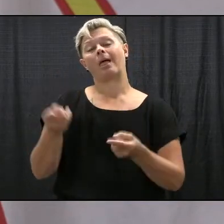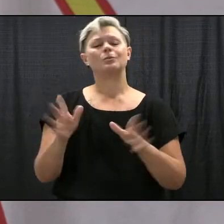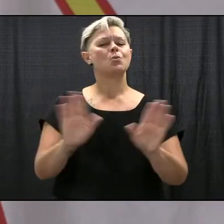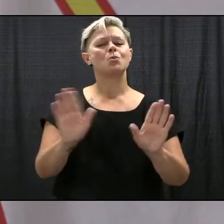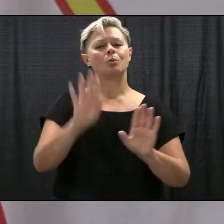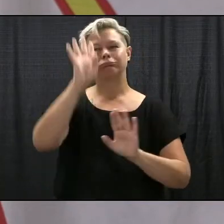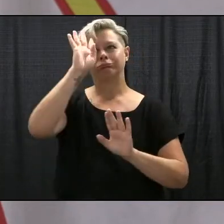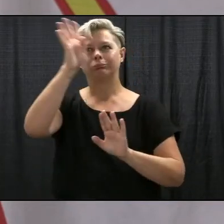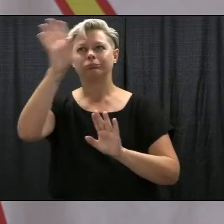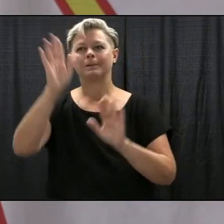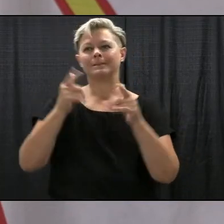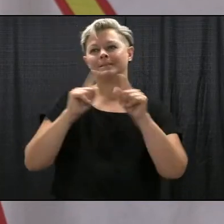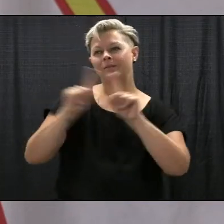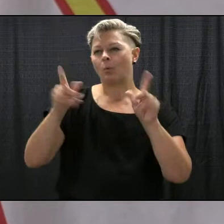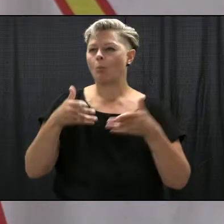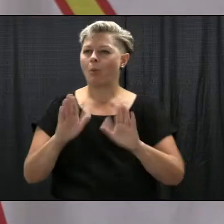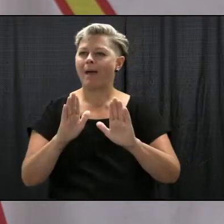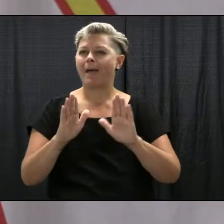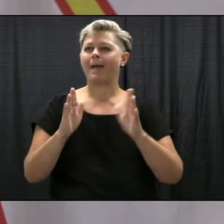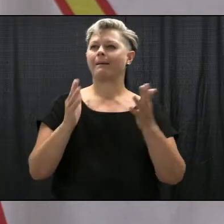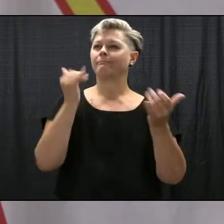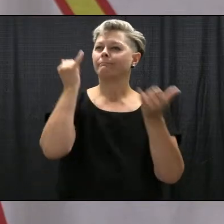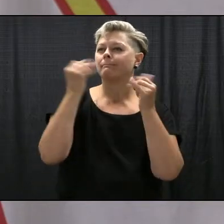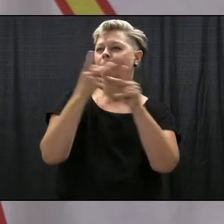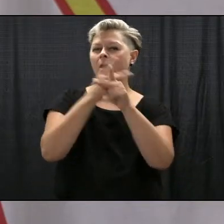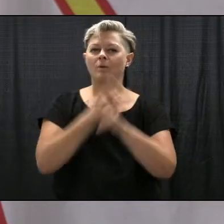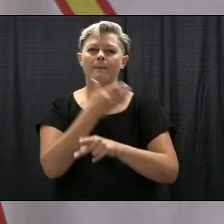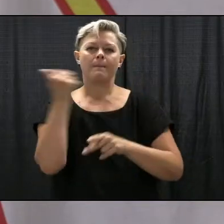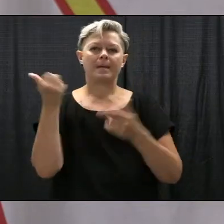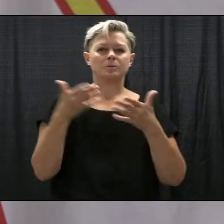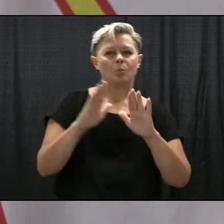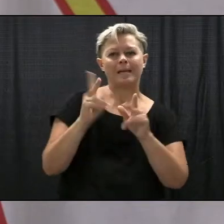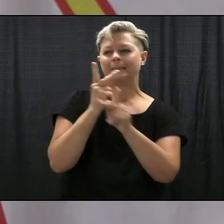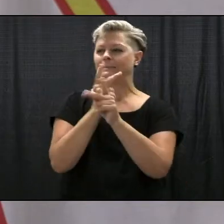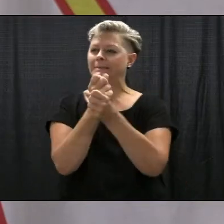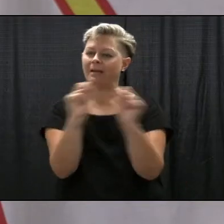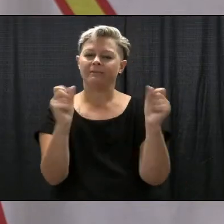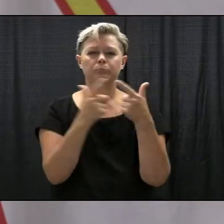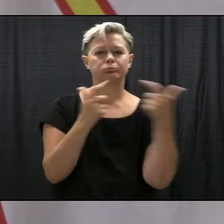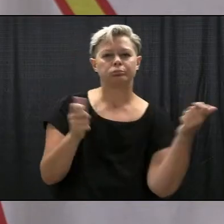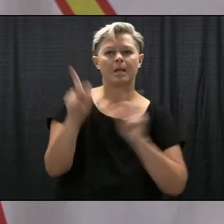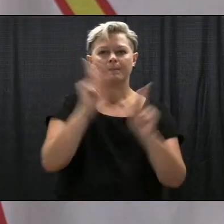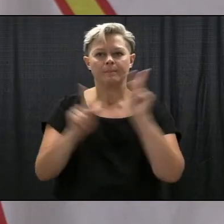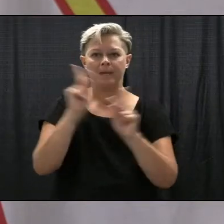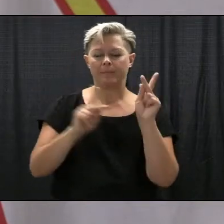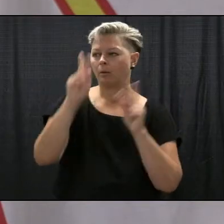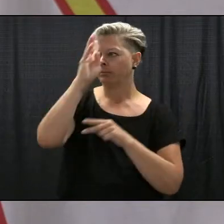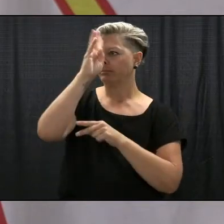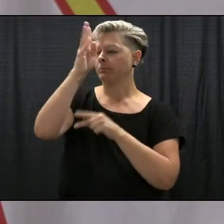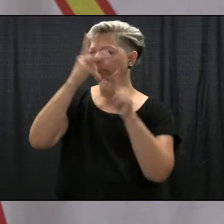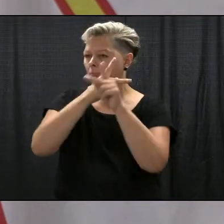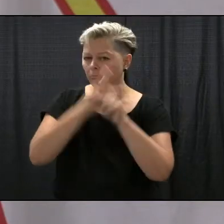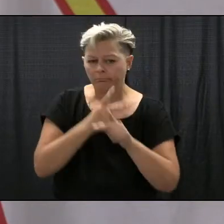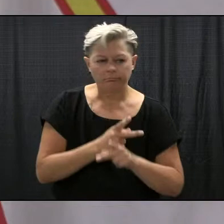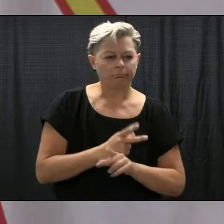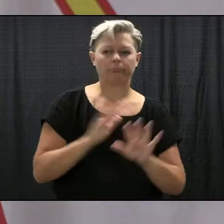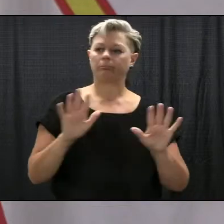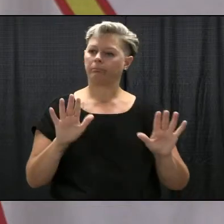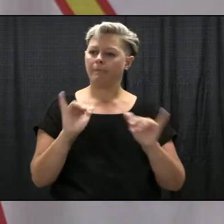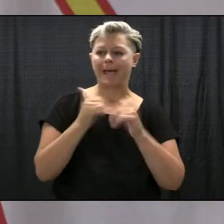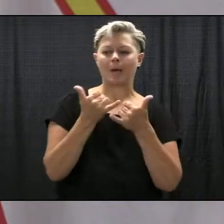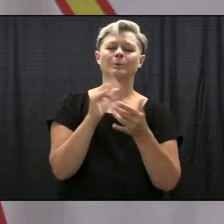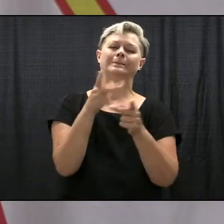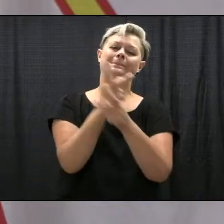but, with a little bit of imagination, it's certainly, I think people have found ways to do these sorts of things